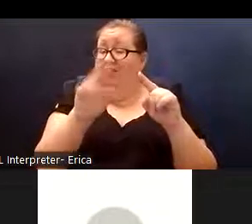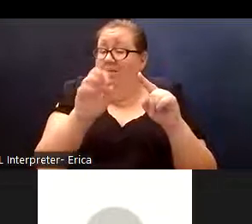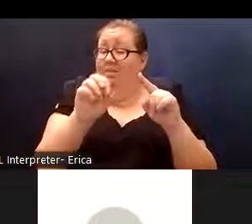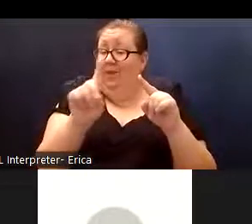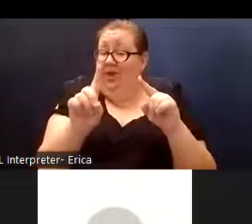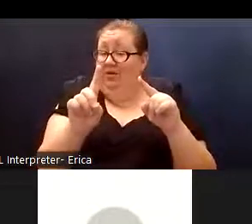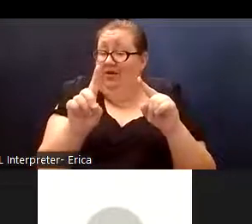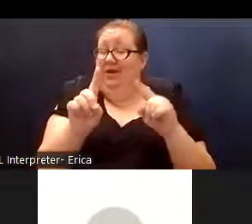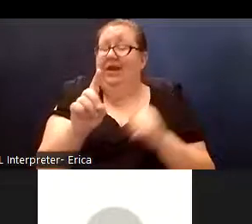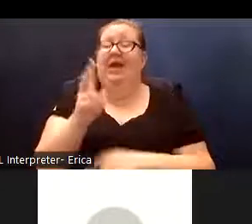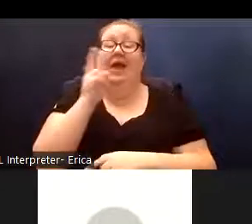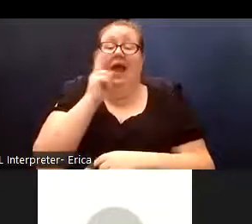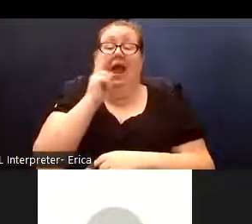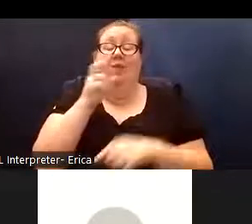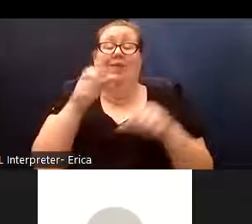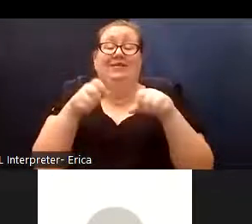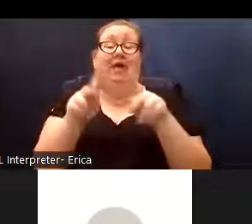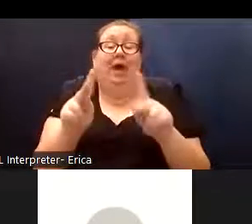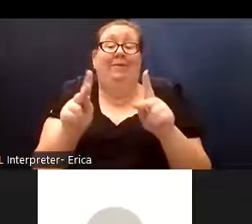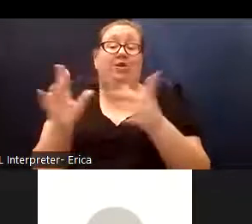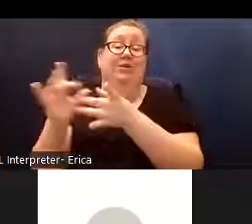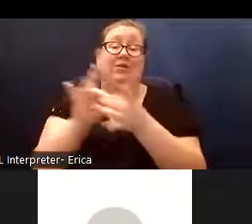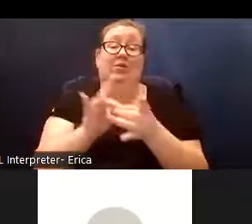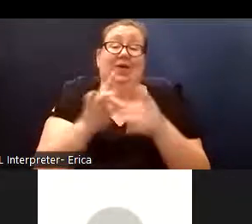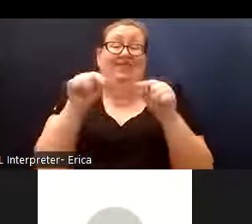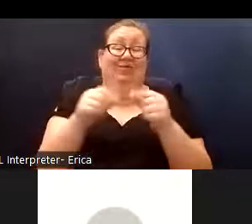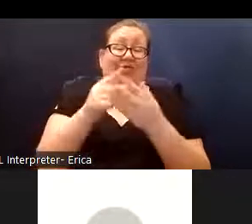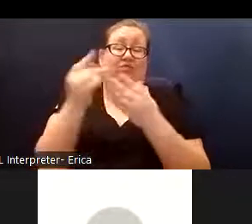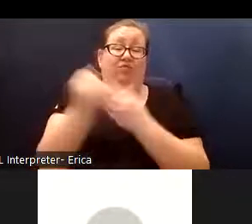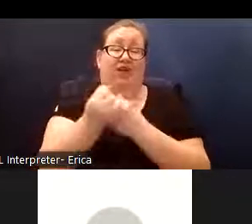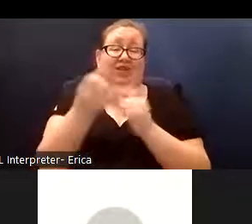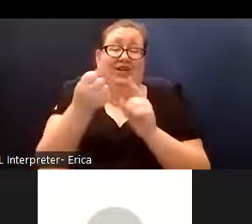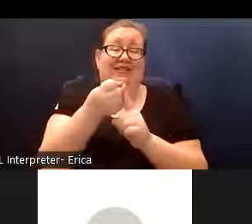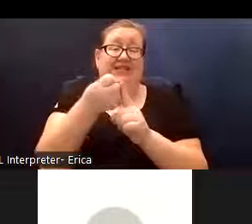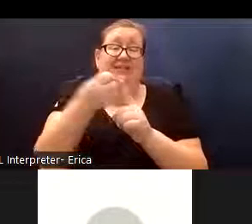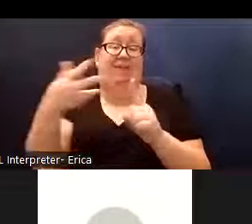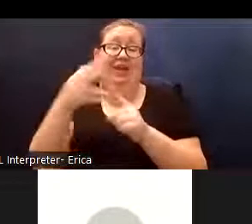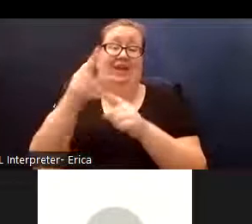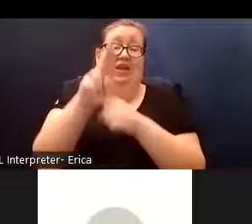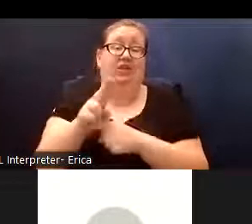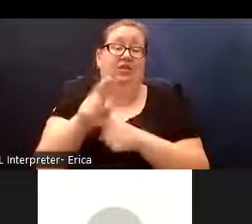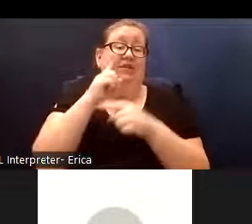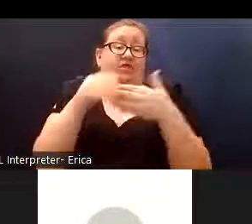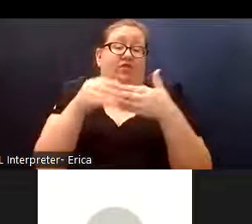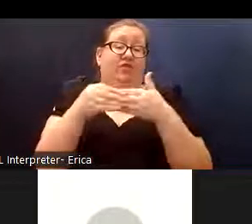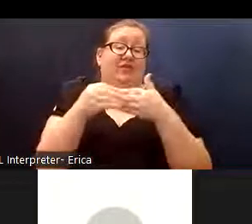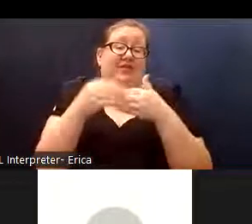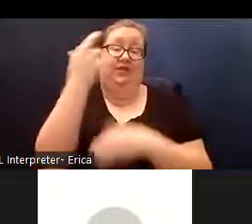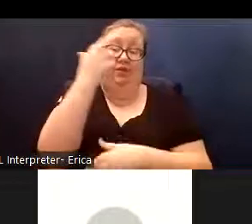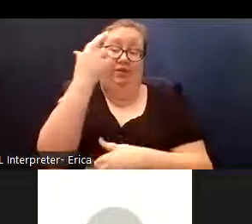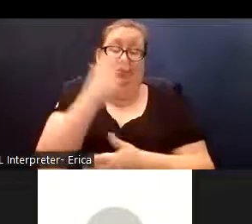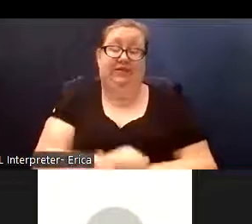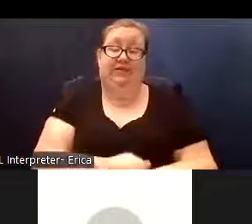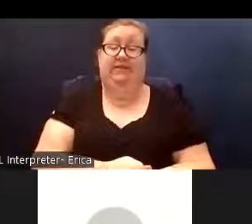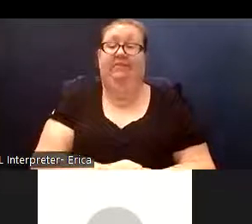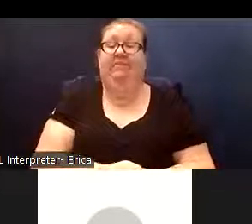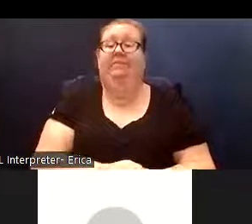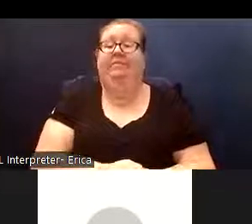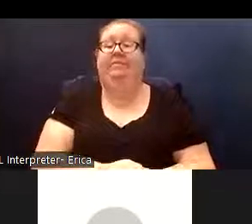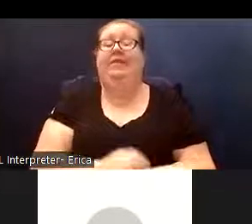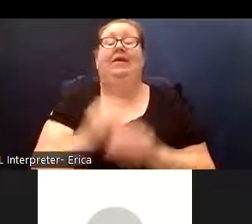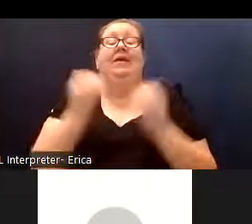tie into this existing project, expand it, and utilize it for resilience purposes.